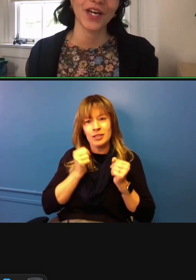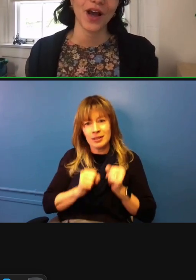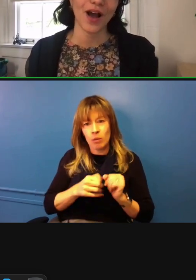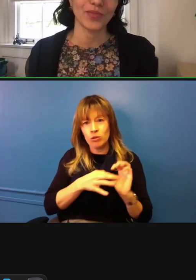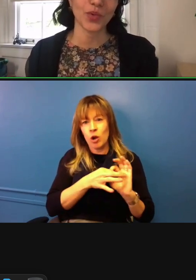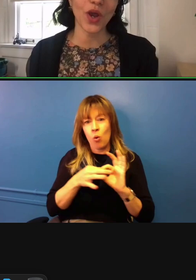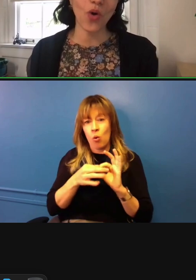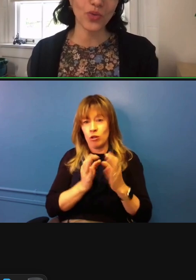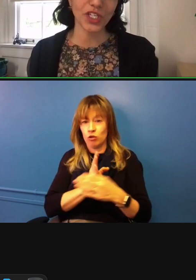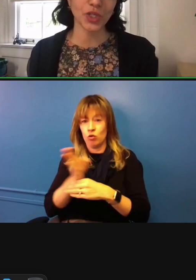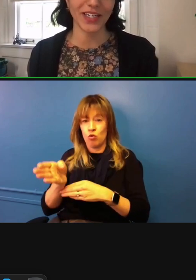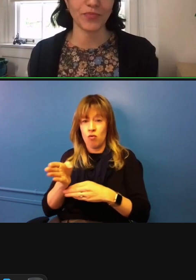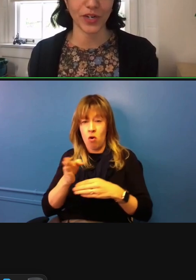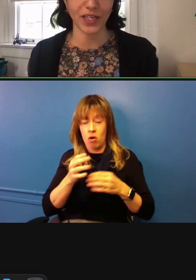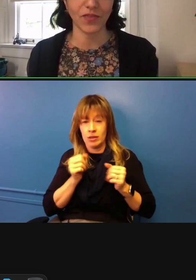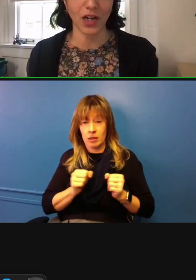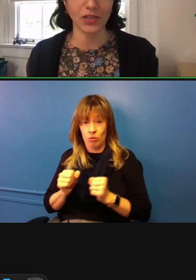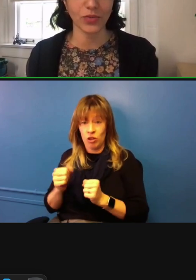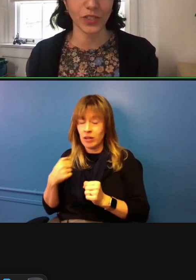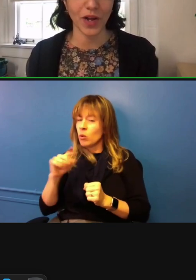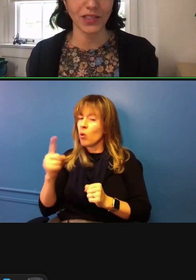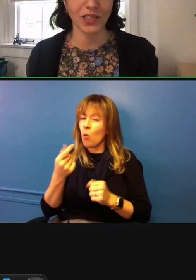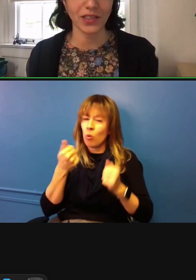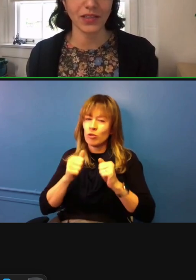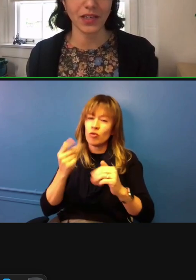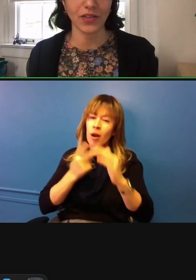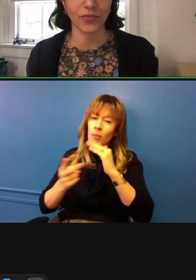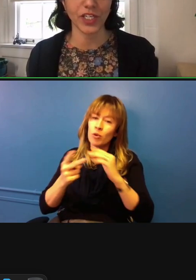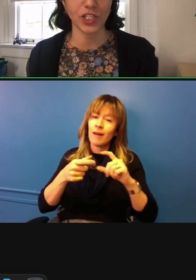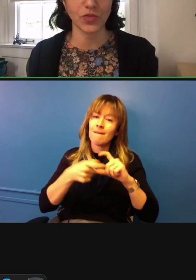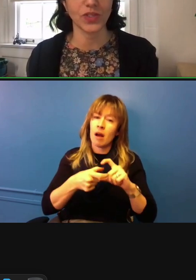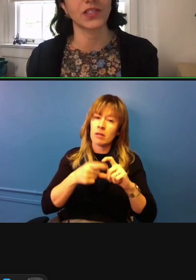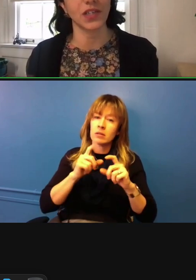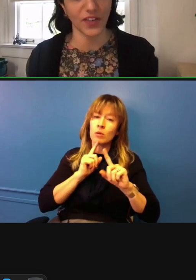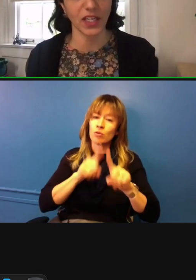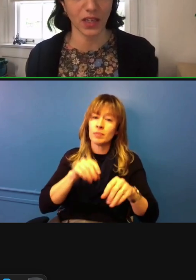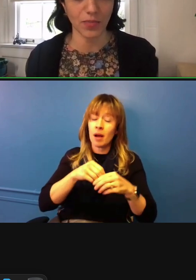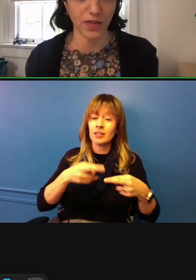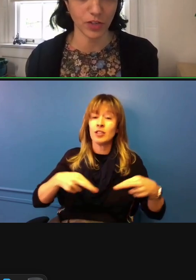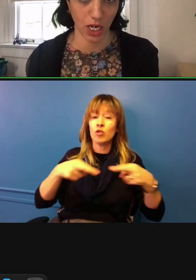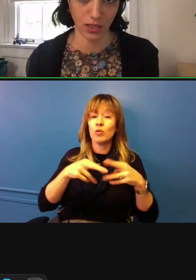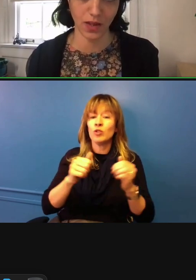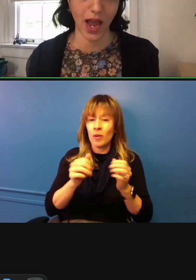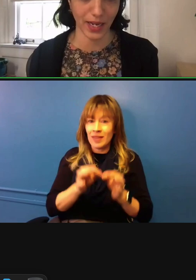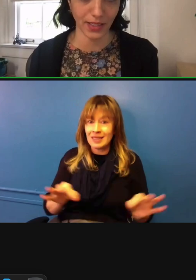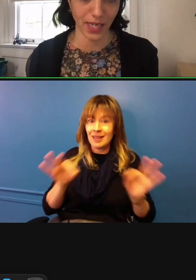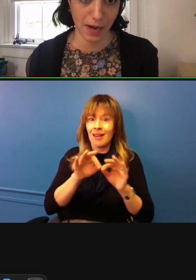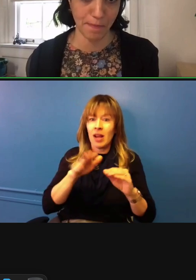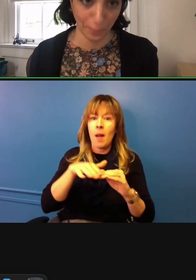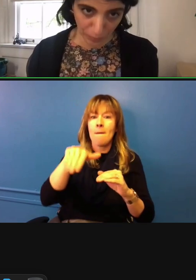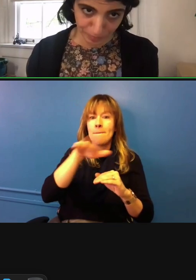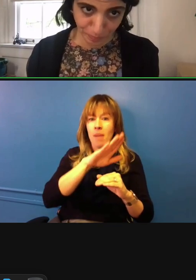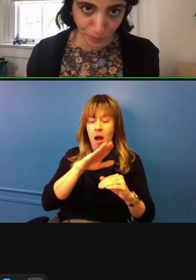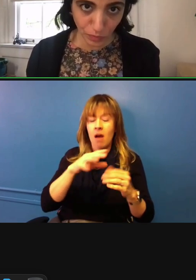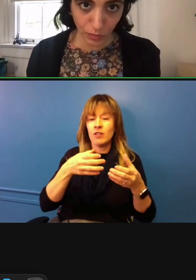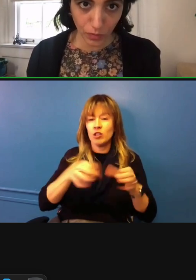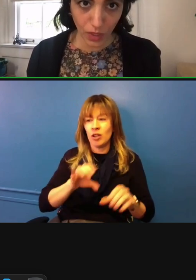subjects. So we only tried to predict voxel responses in regions with significantly above chance ISC.